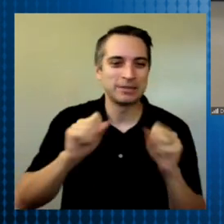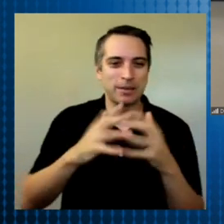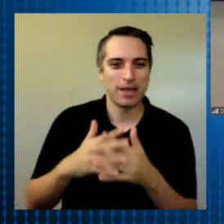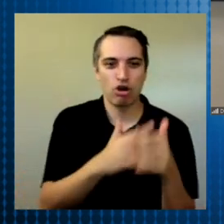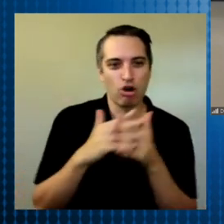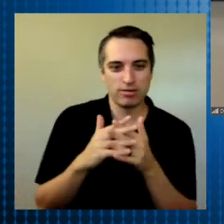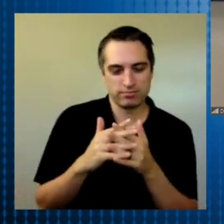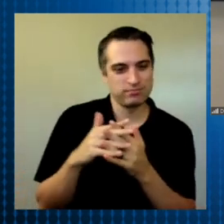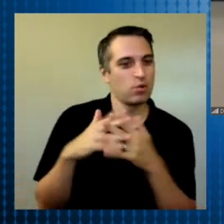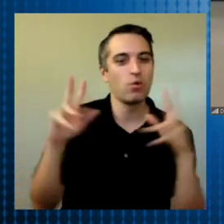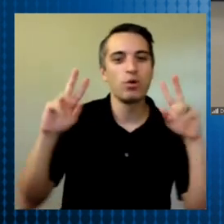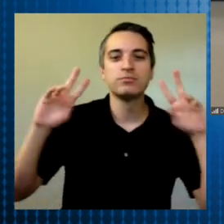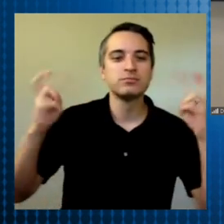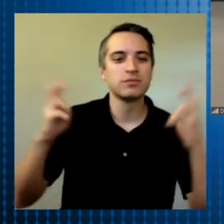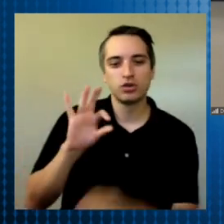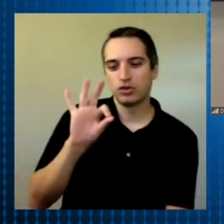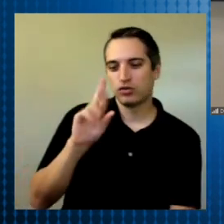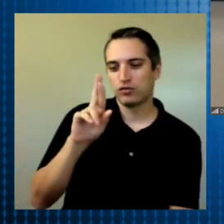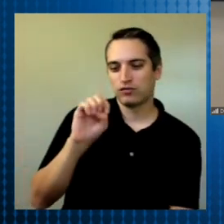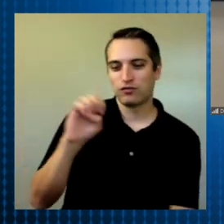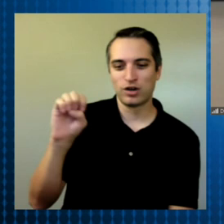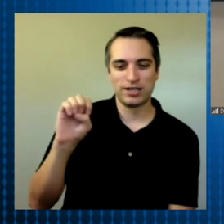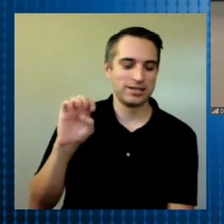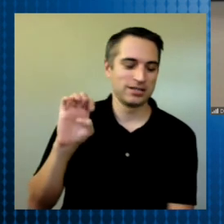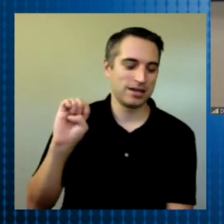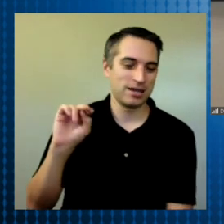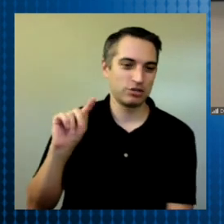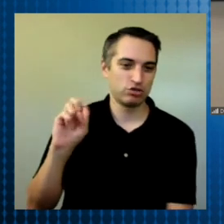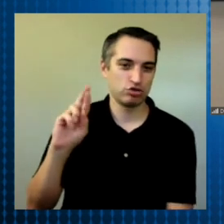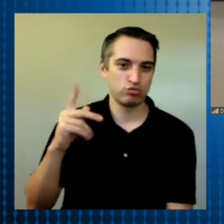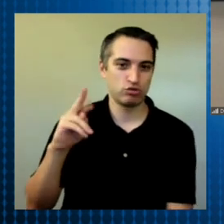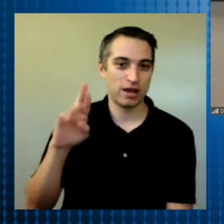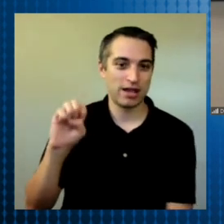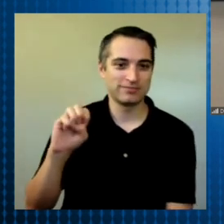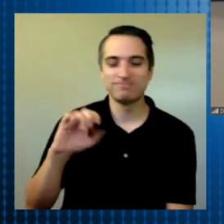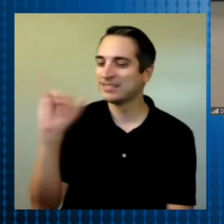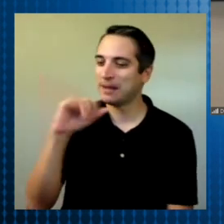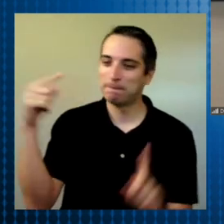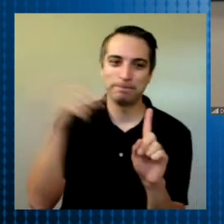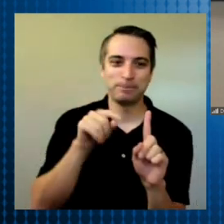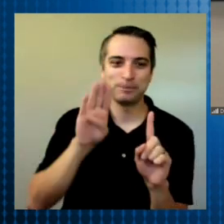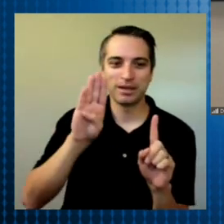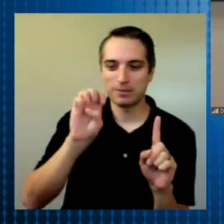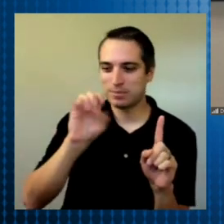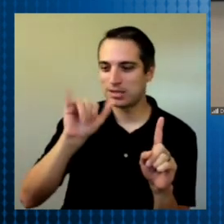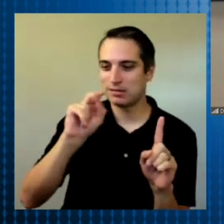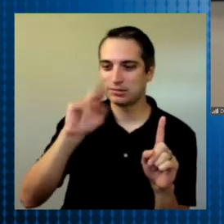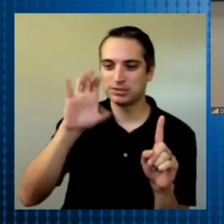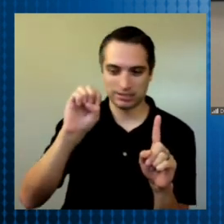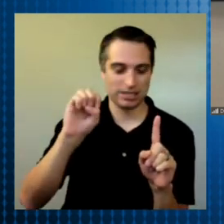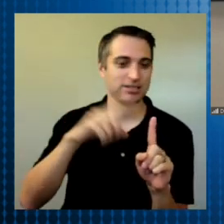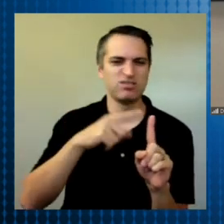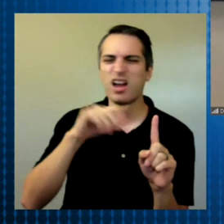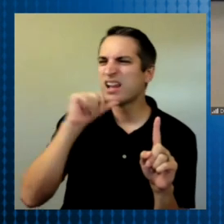Beyonce, how she told her, no, y'all don't pay me no money. Just give me the rights to my stuff, because I'm going to go forward.